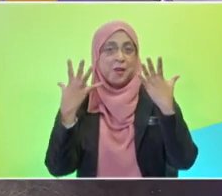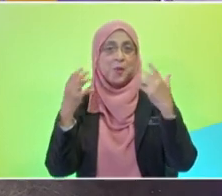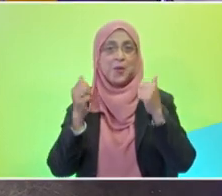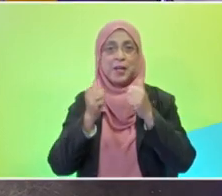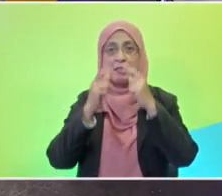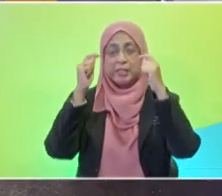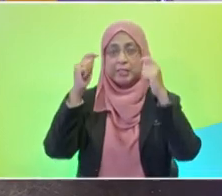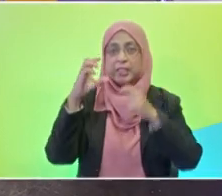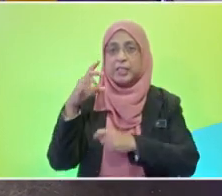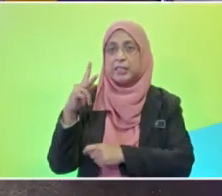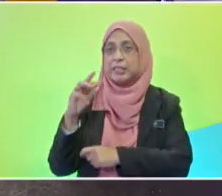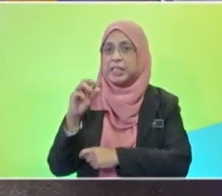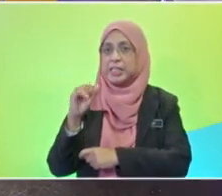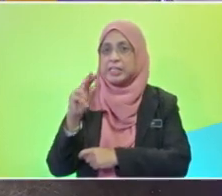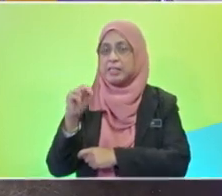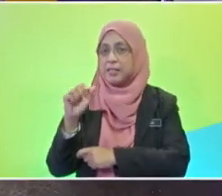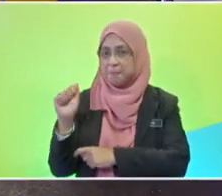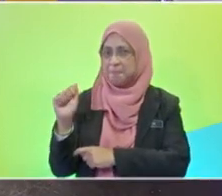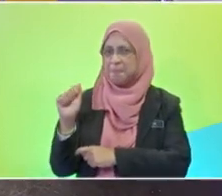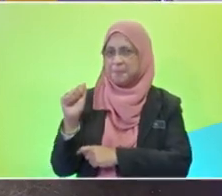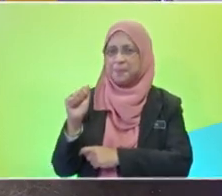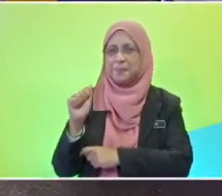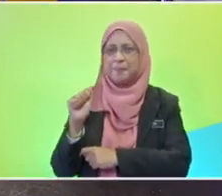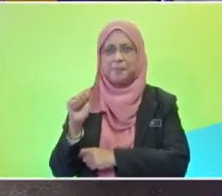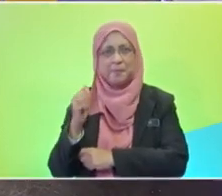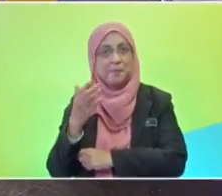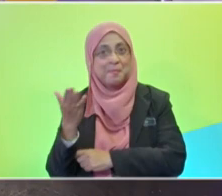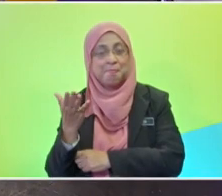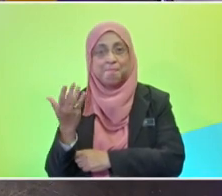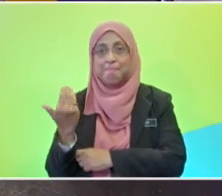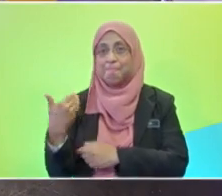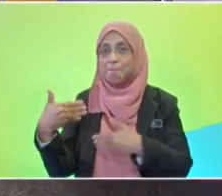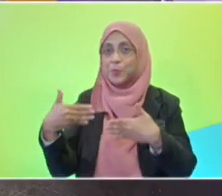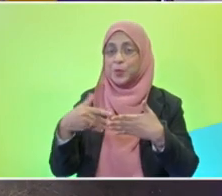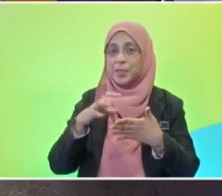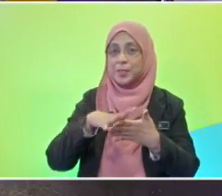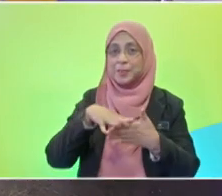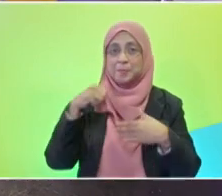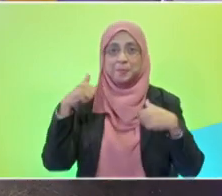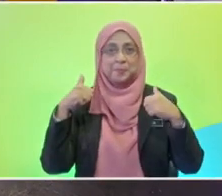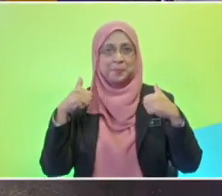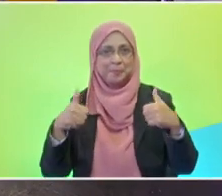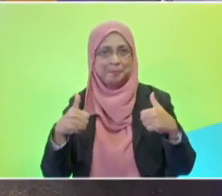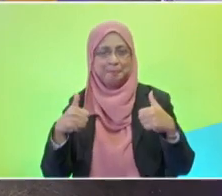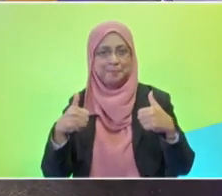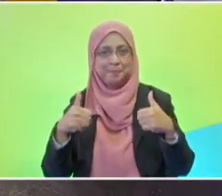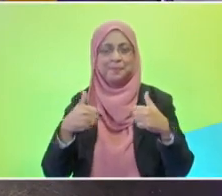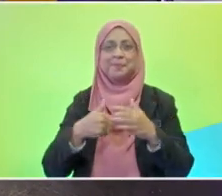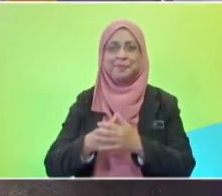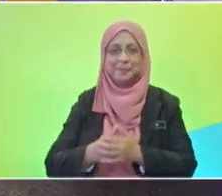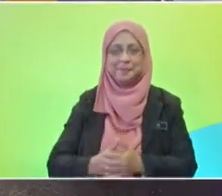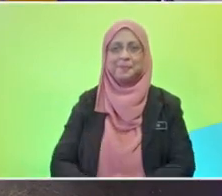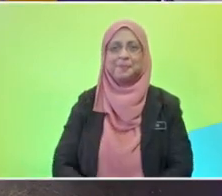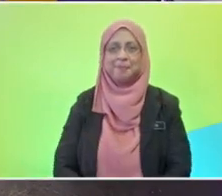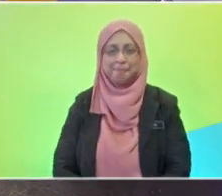Krishna. Okay, teacher, we are so excited. Are you excited? If you're excited, give me a double thumbs up. Wow,